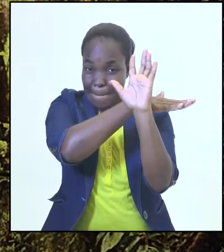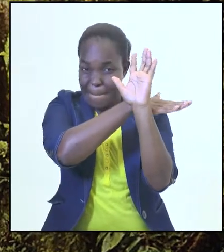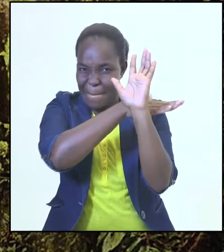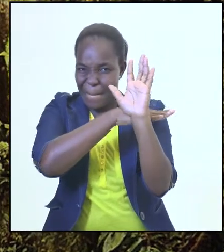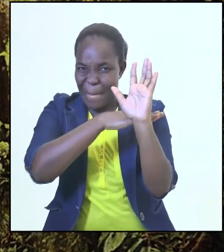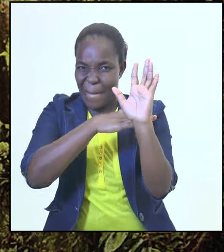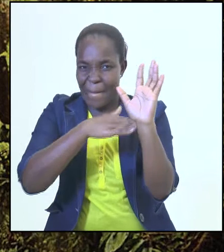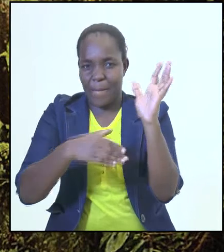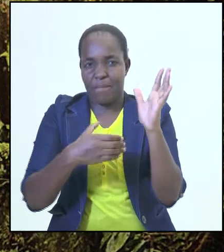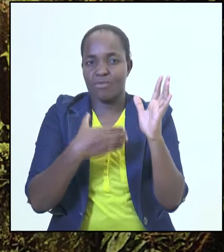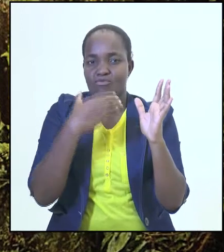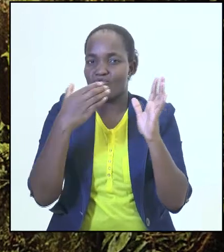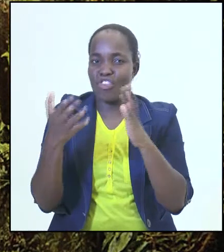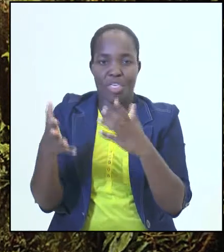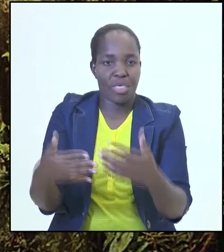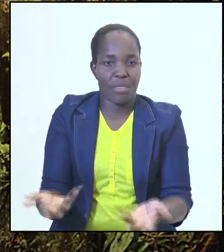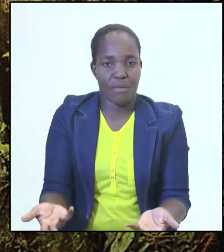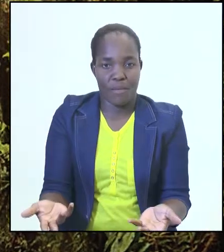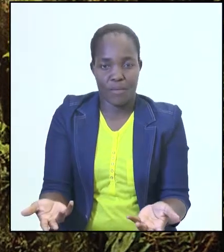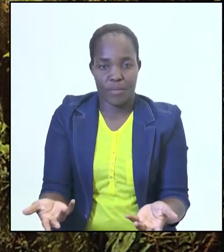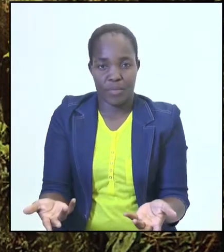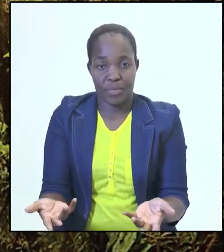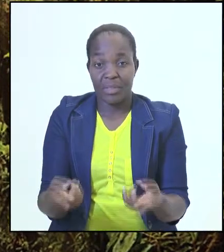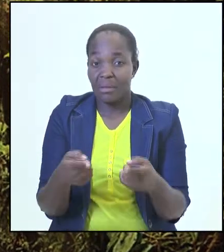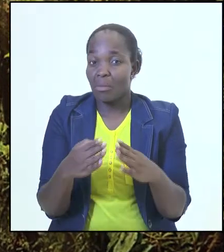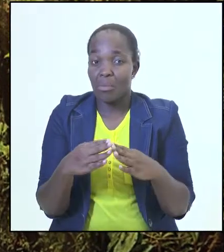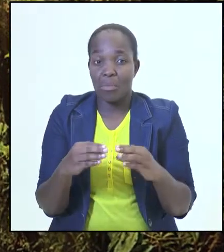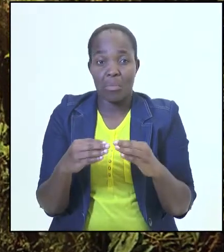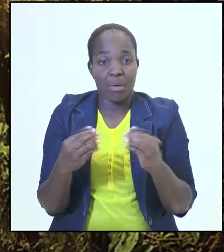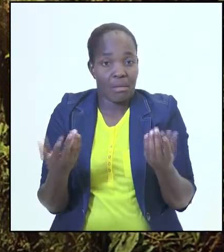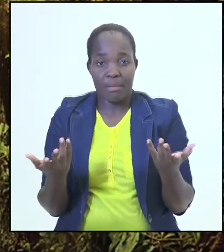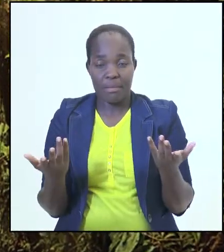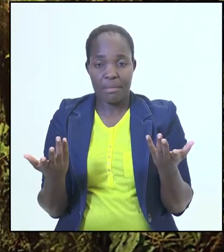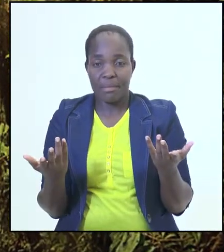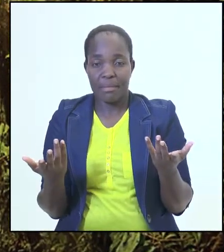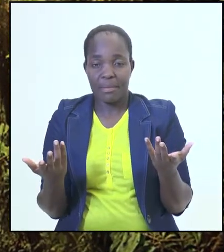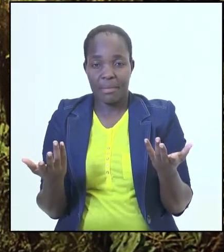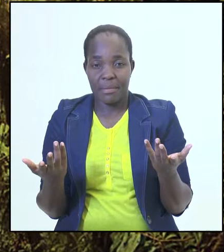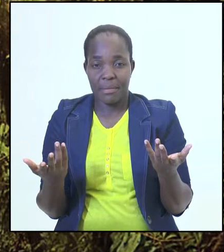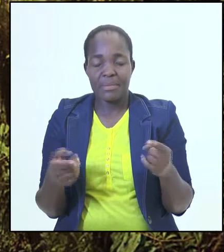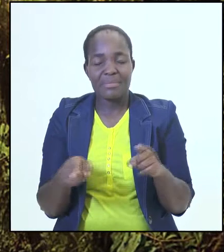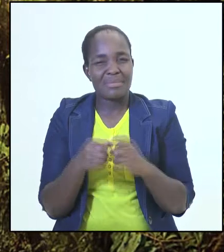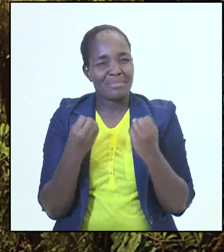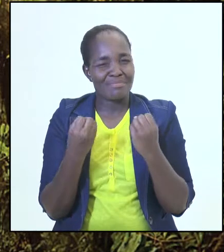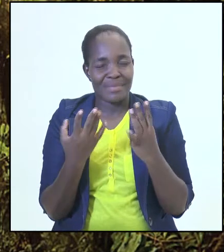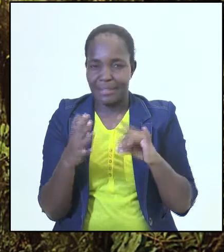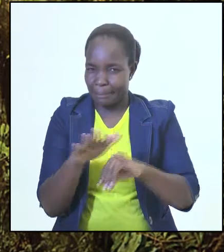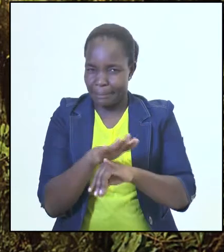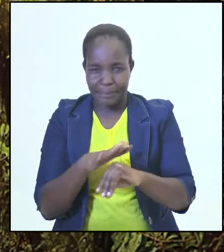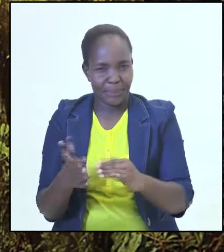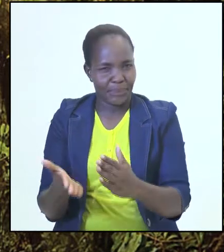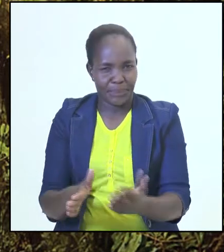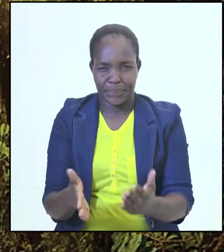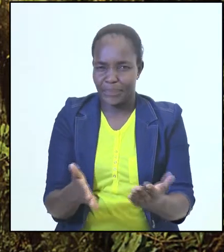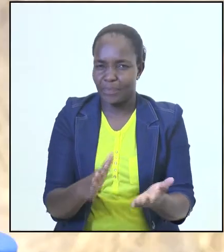head, as the cheetah no longer has a place to live. Deforestation causes many species to die out, to